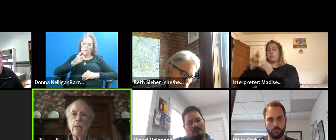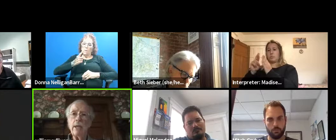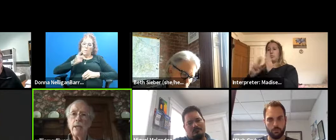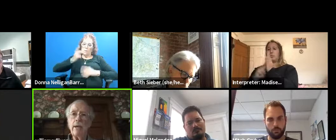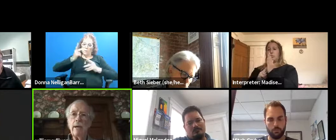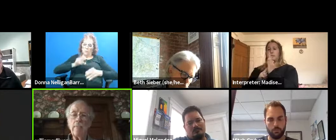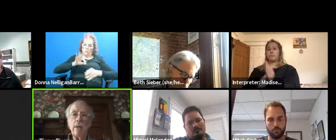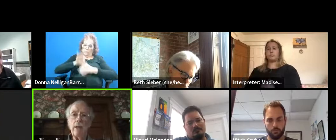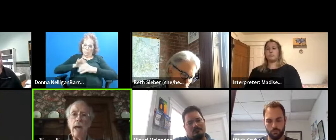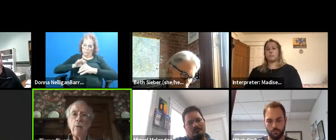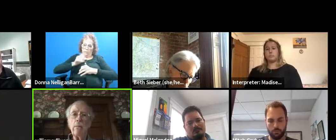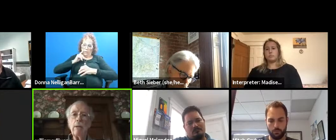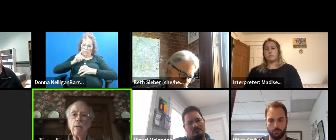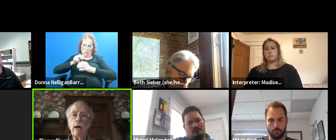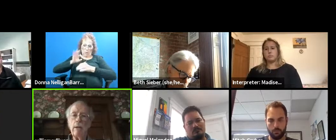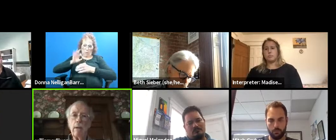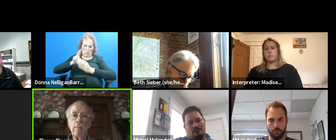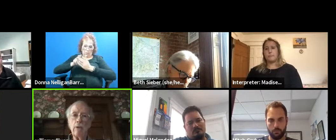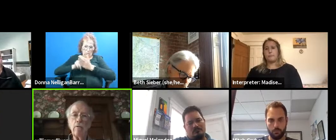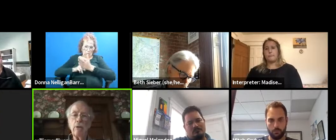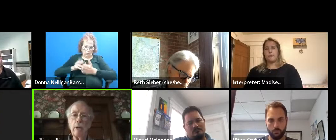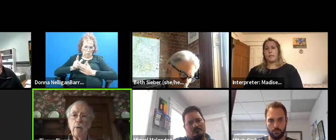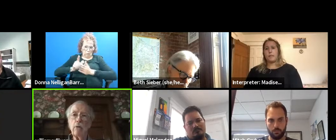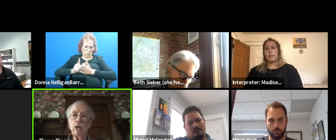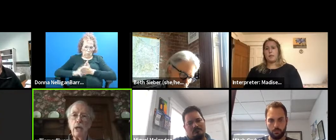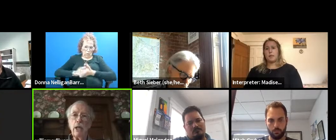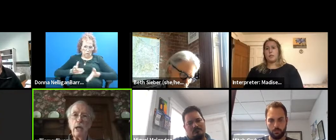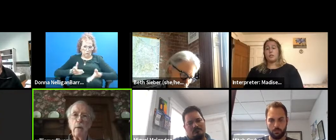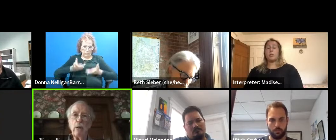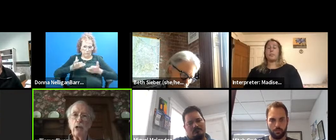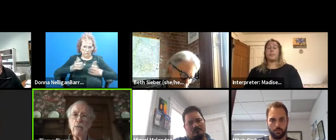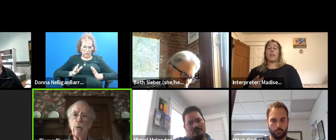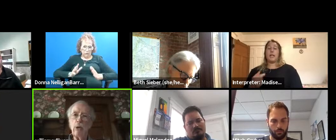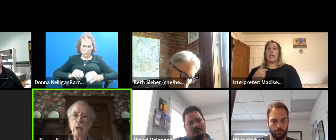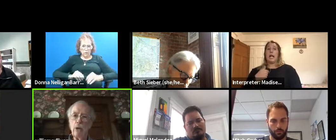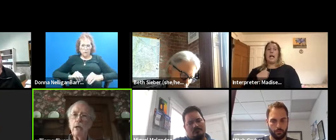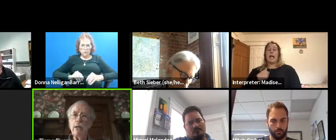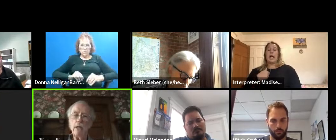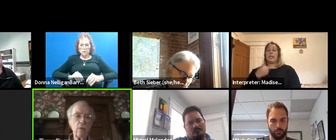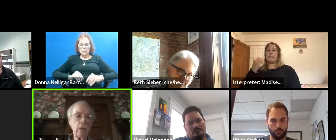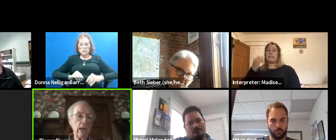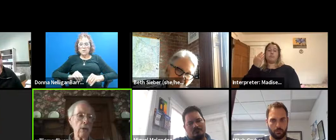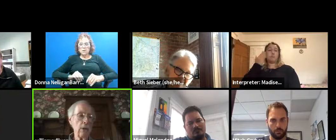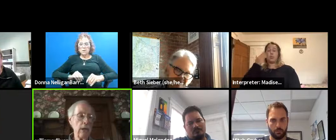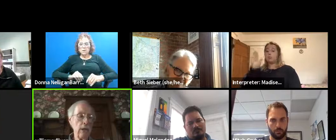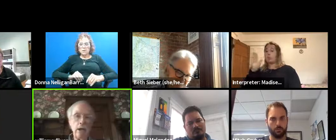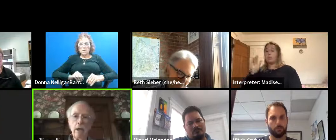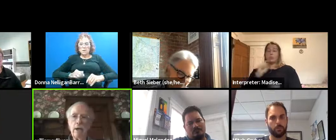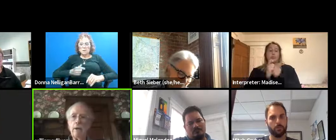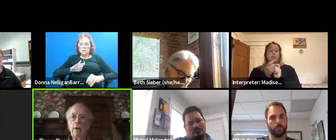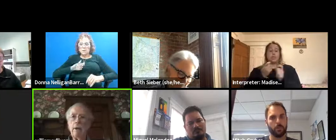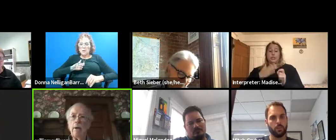But that would be beyond my purview, and that would change my workload substantially.